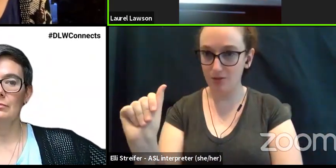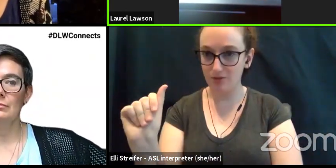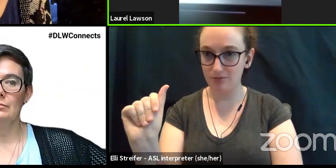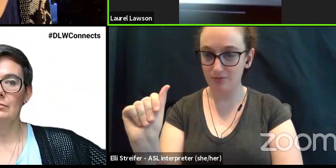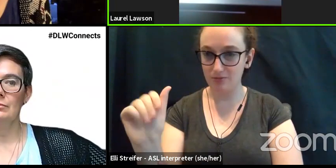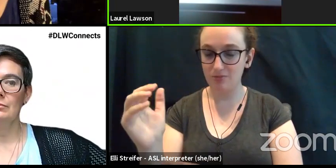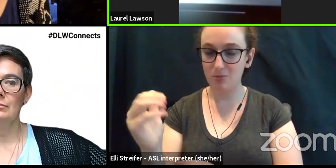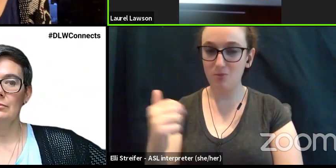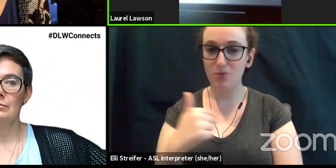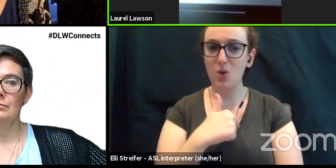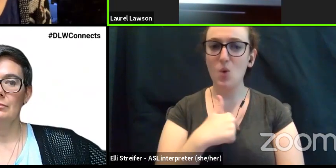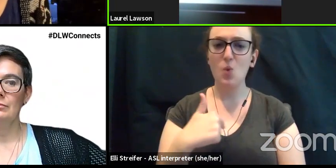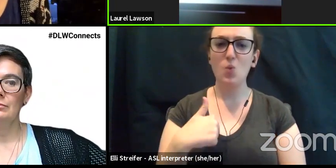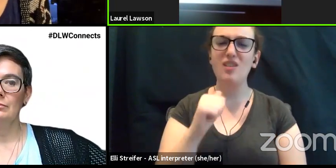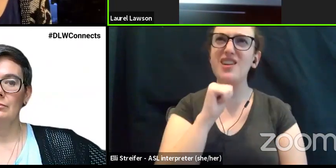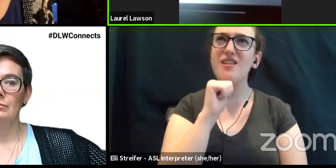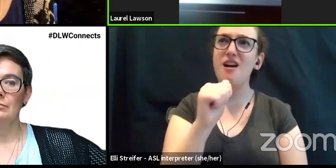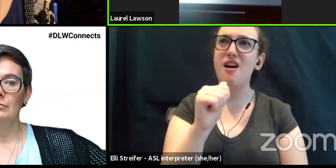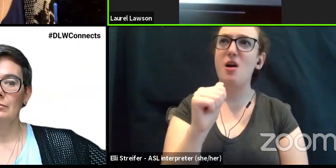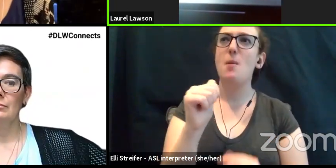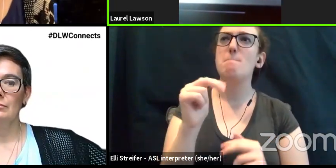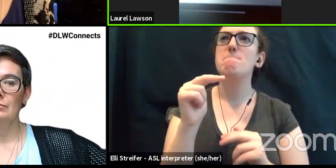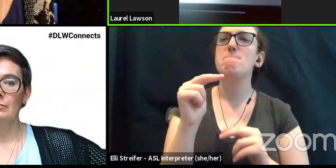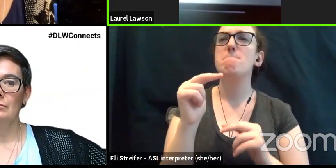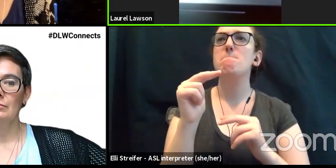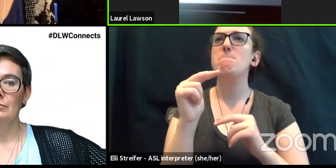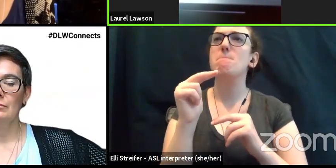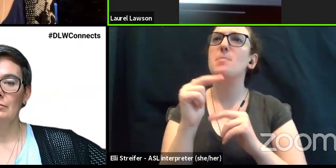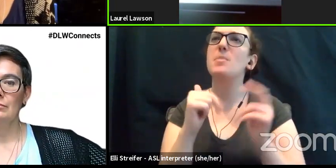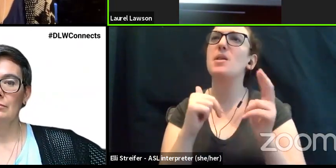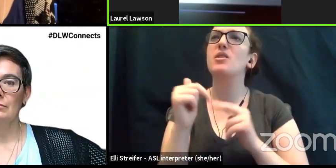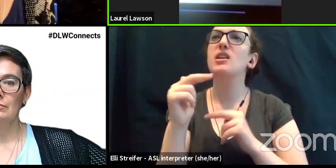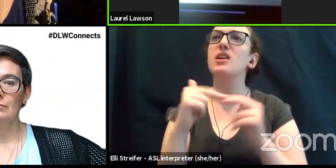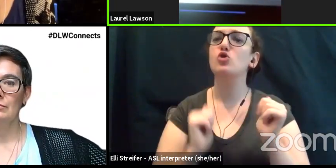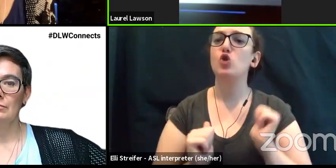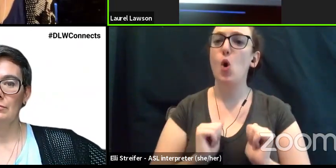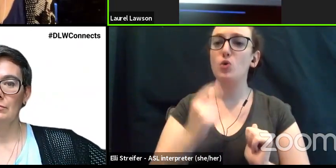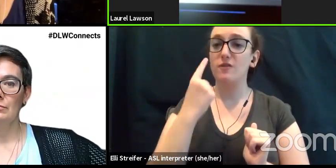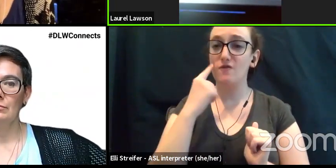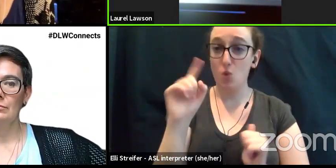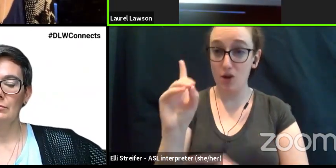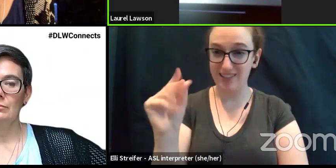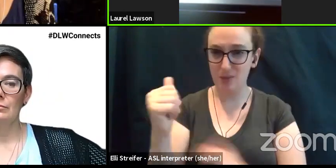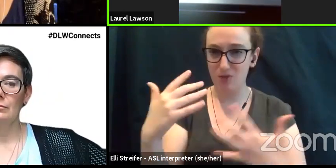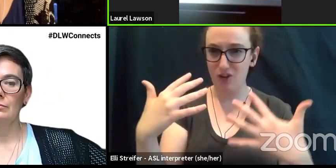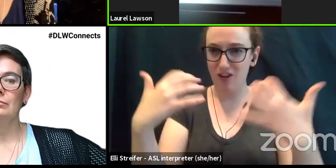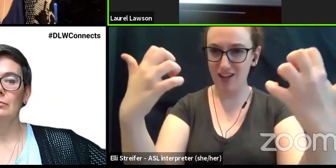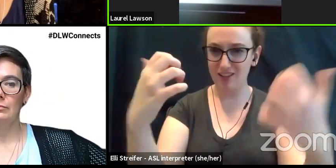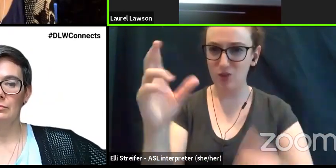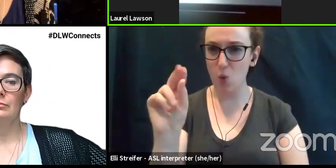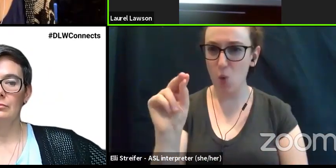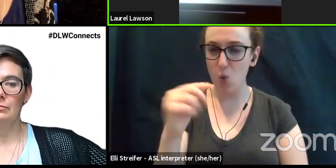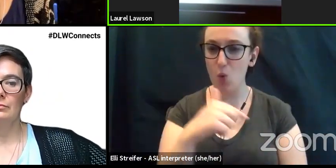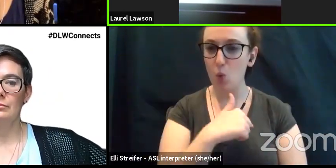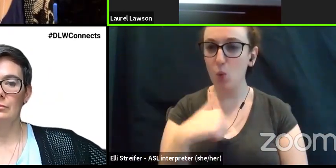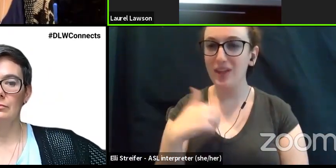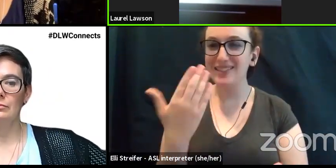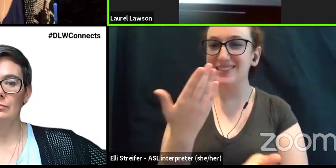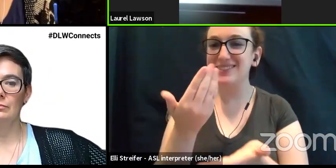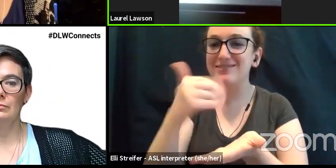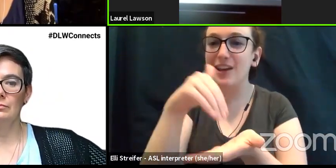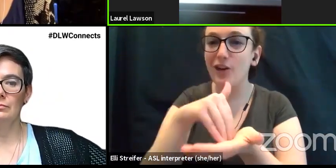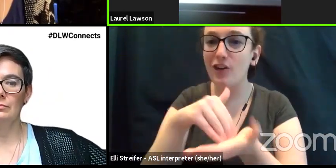we're not necessarily building things solely for disabled audiences. We're just including and centering people